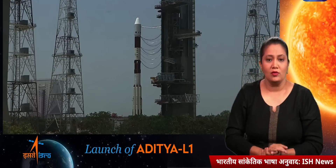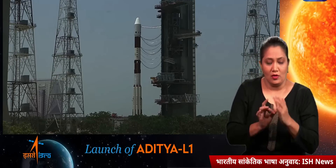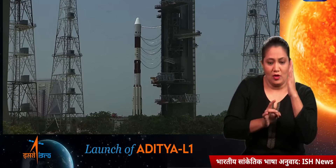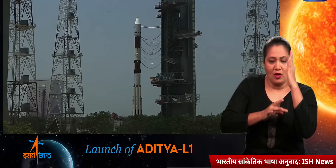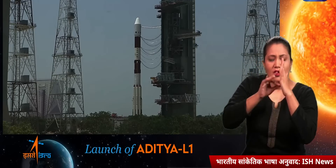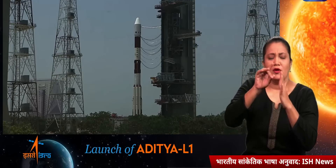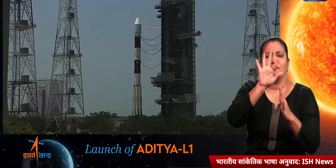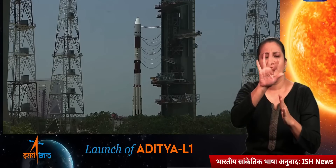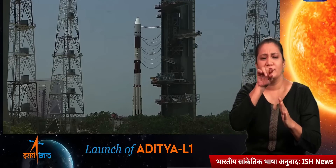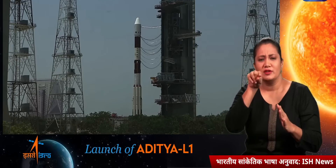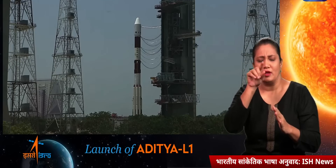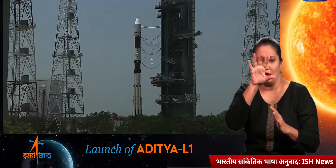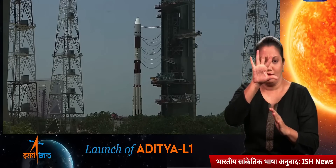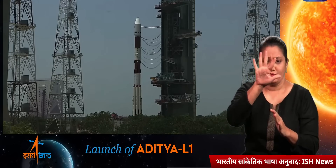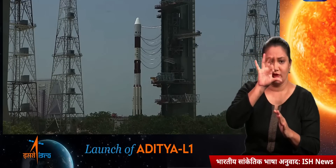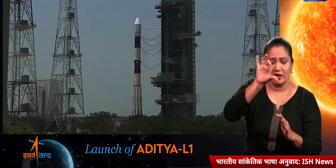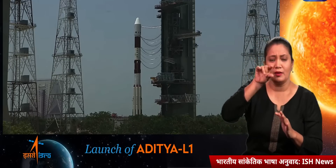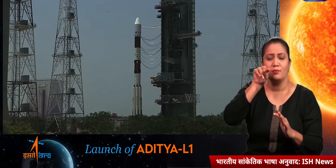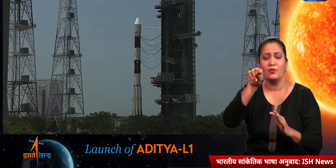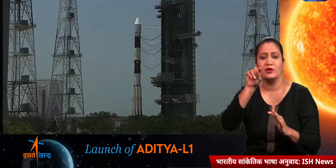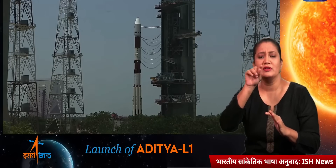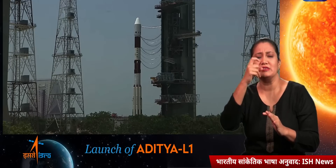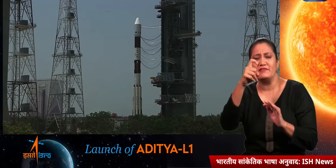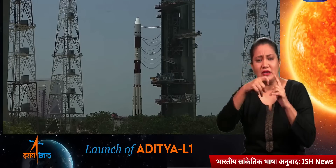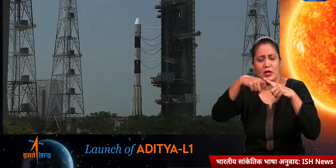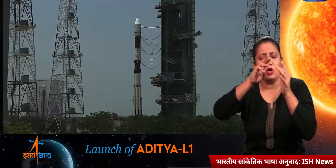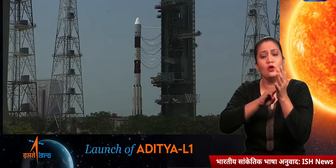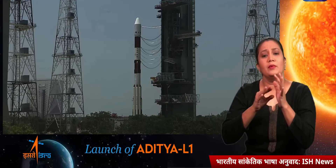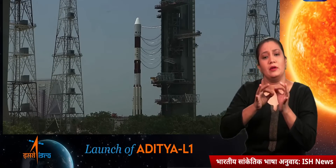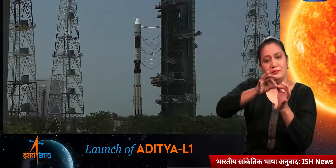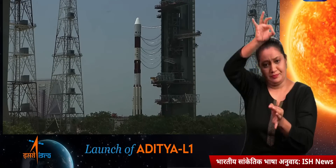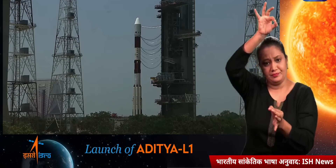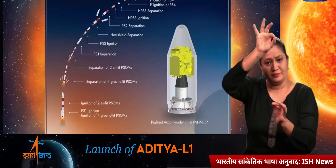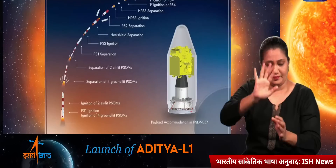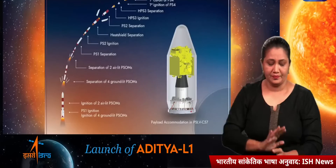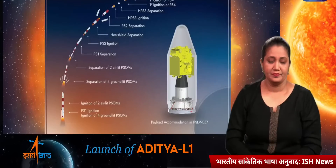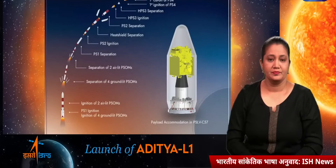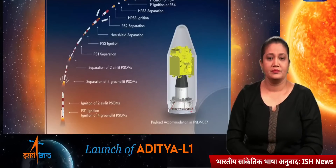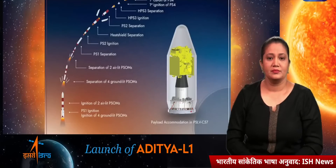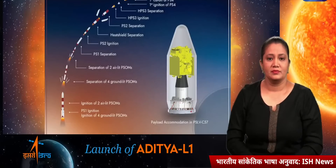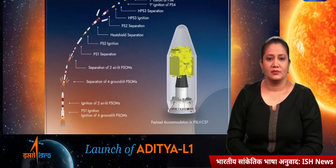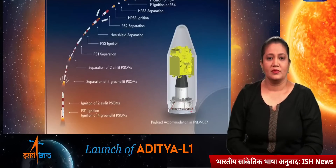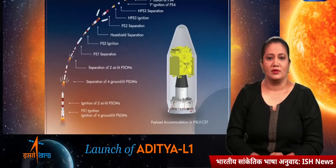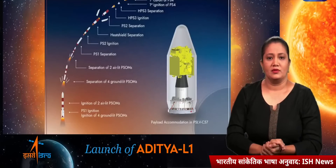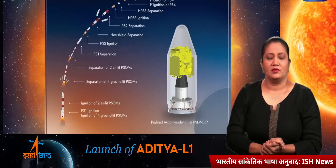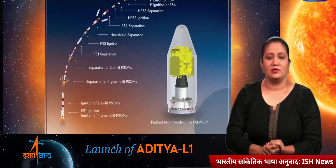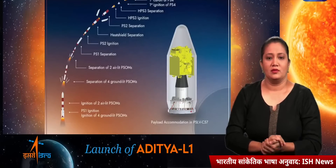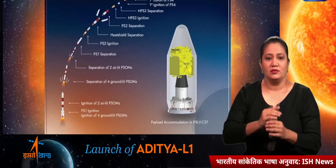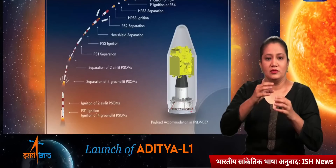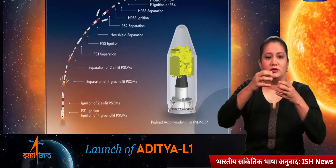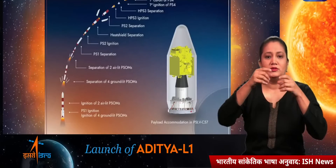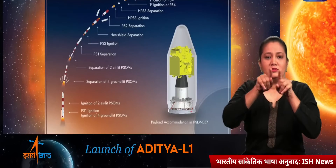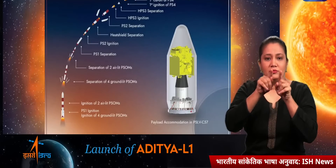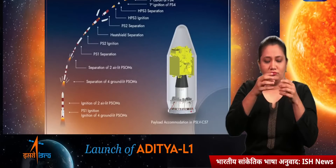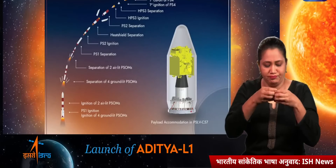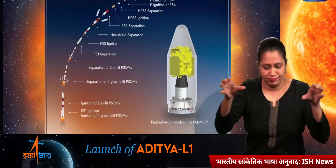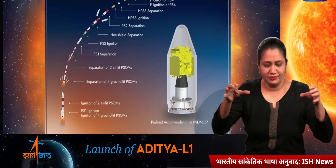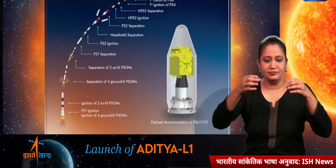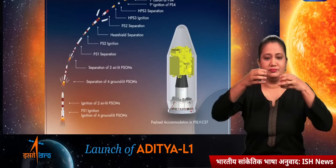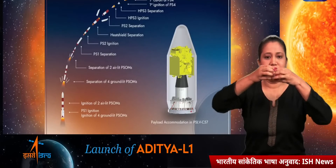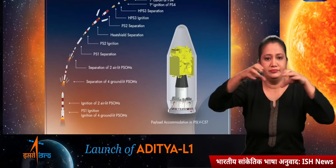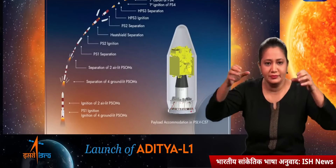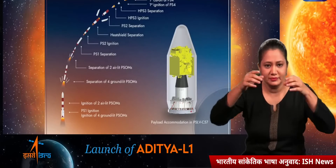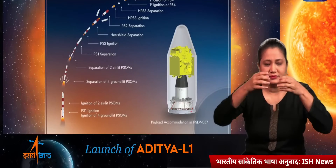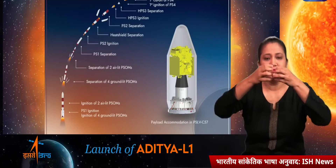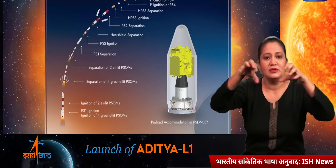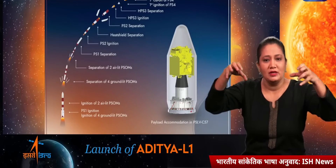at 59.7 kilometers altitude. At 204 seconds into the flight, the payload fairing is separated